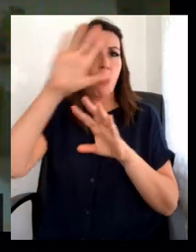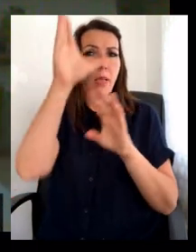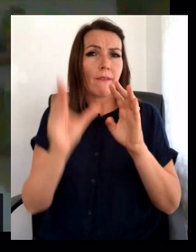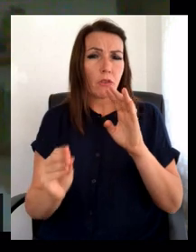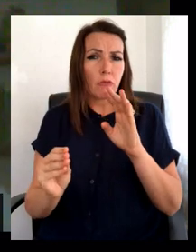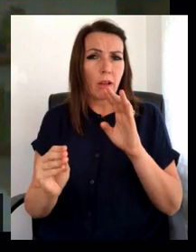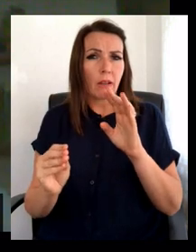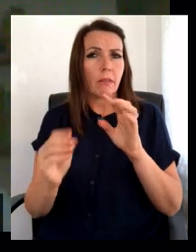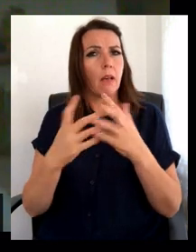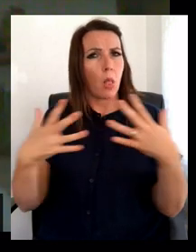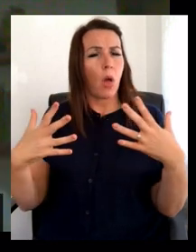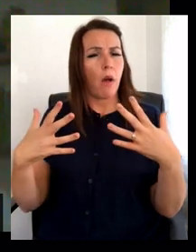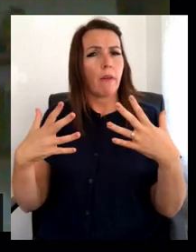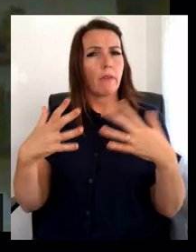arts